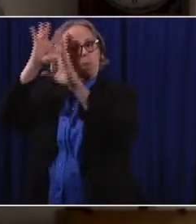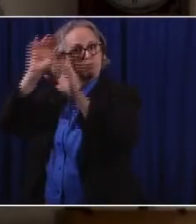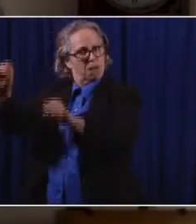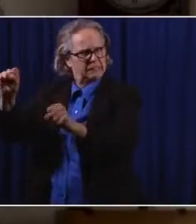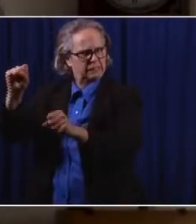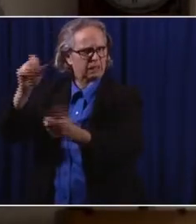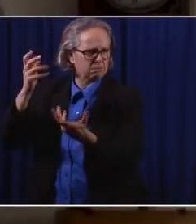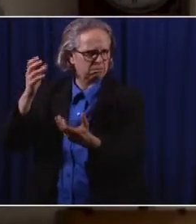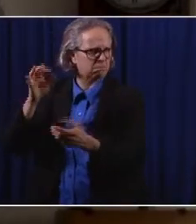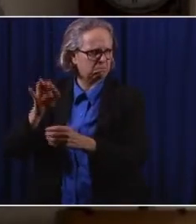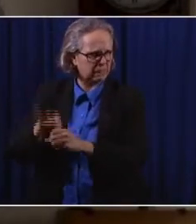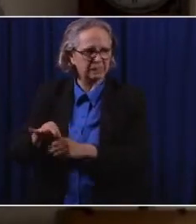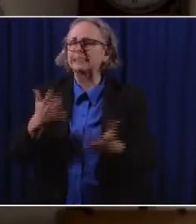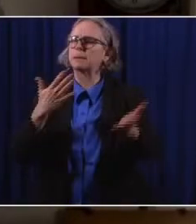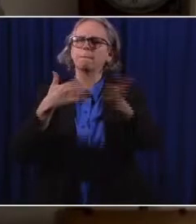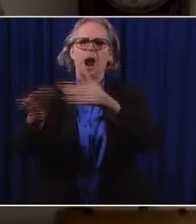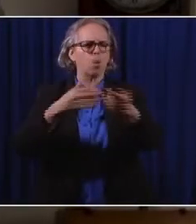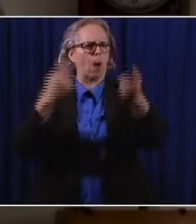since the beginning of this country,